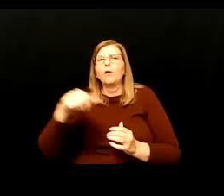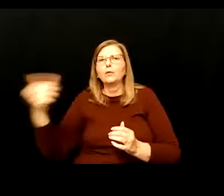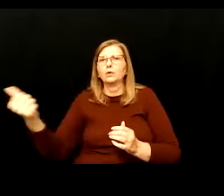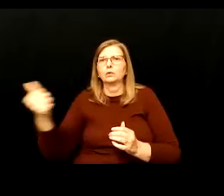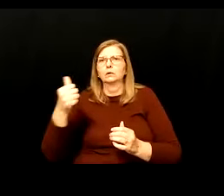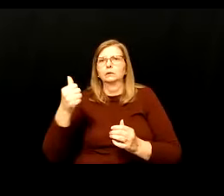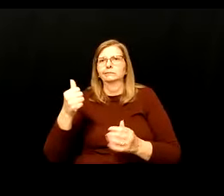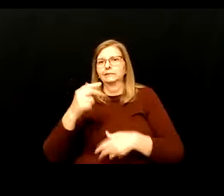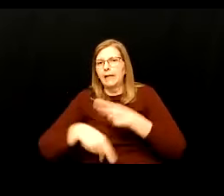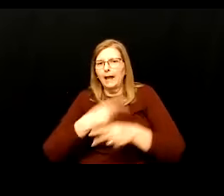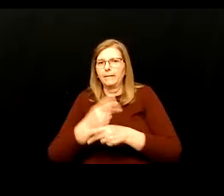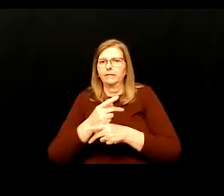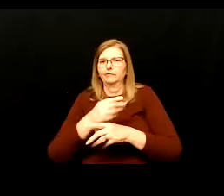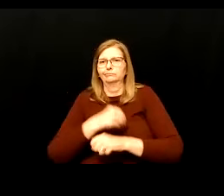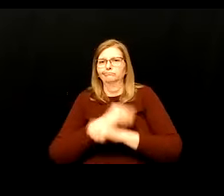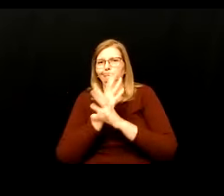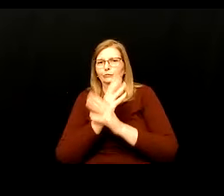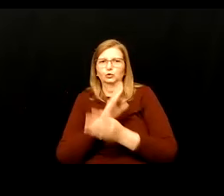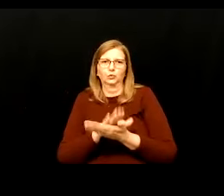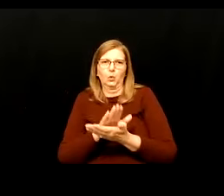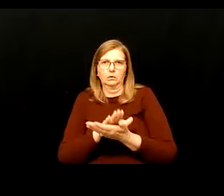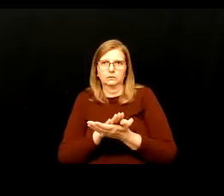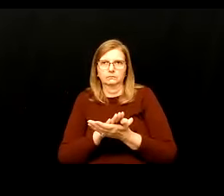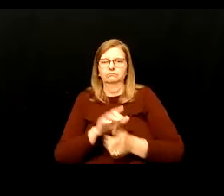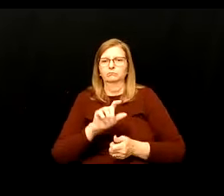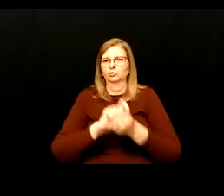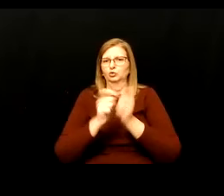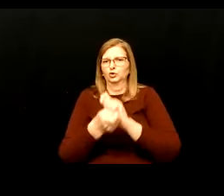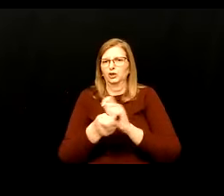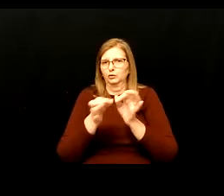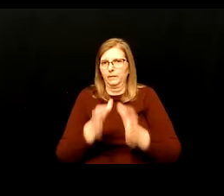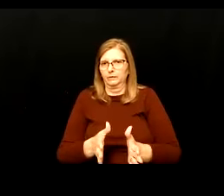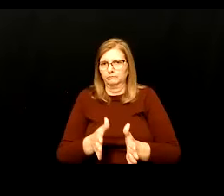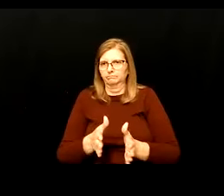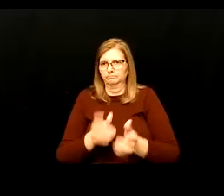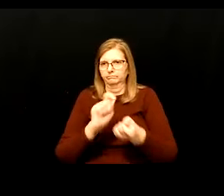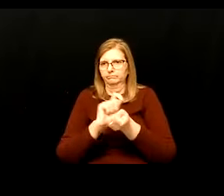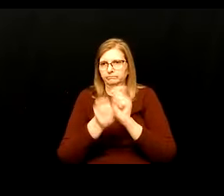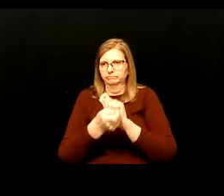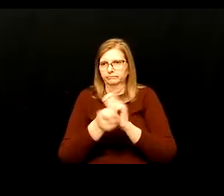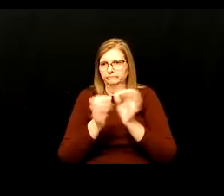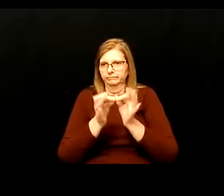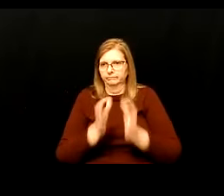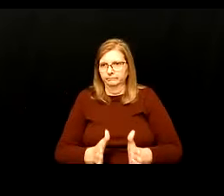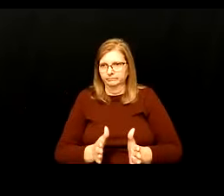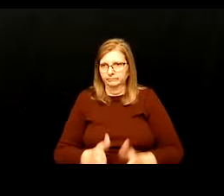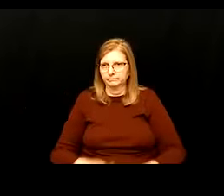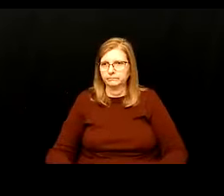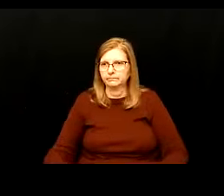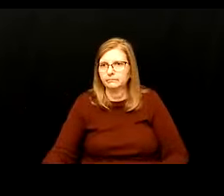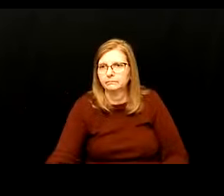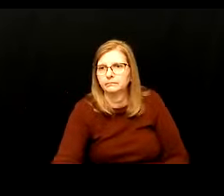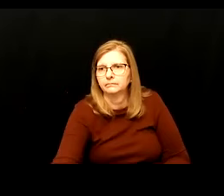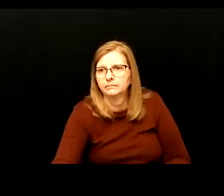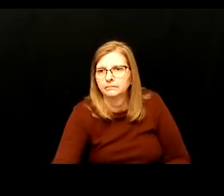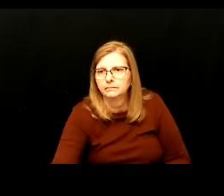type online school systems. And you can see that we can start our service earlier